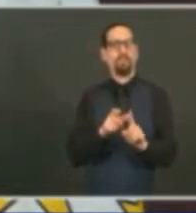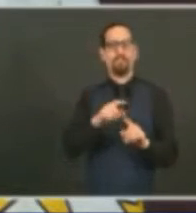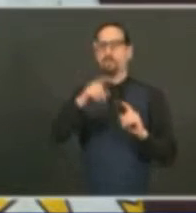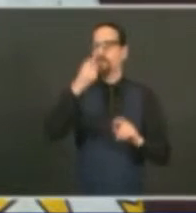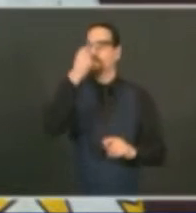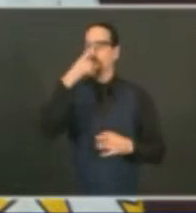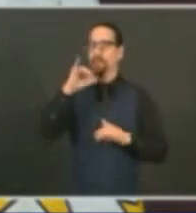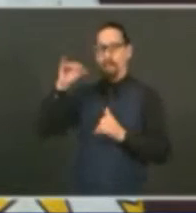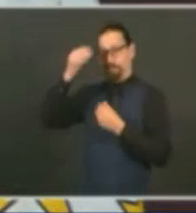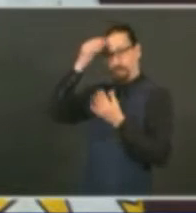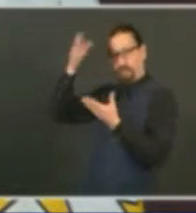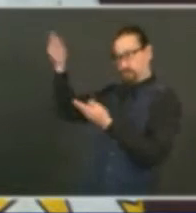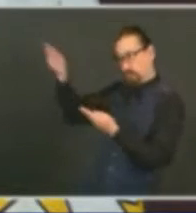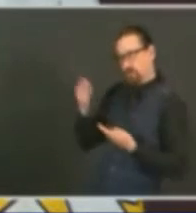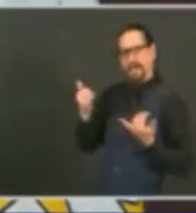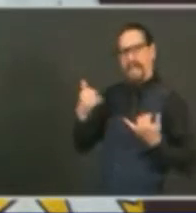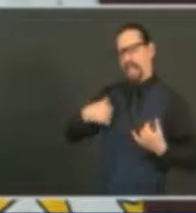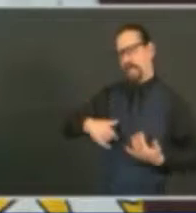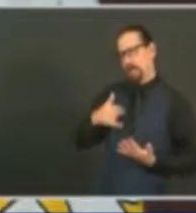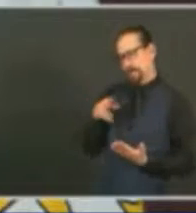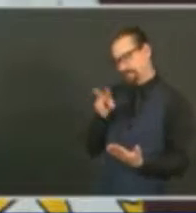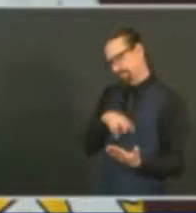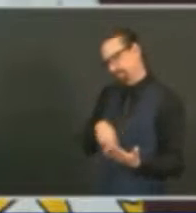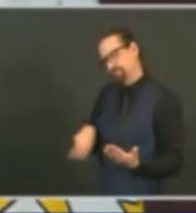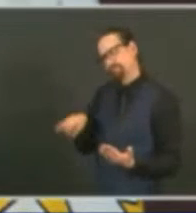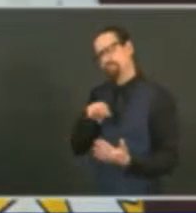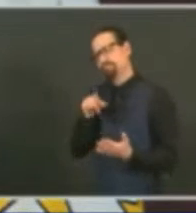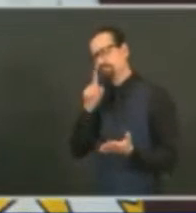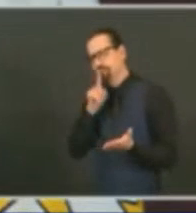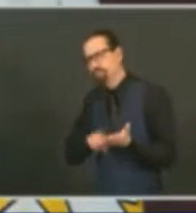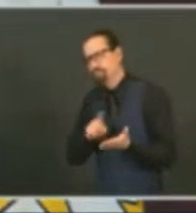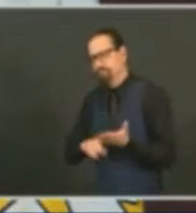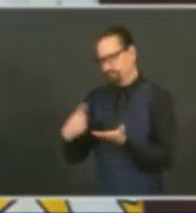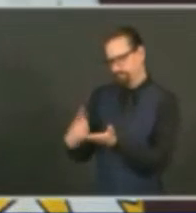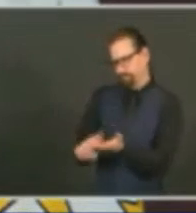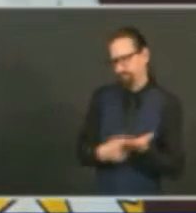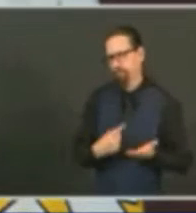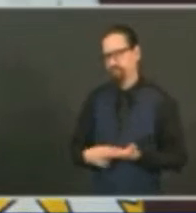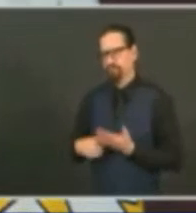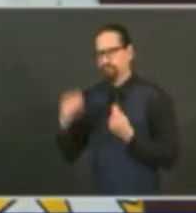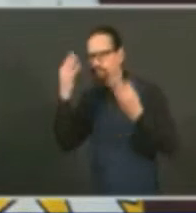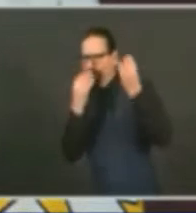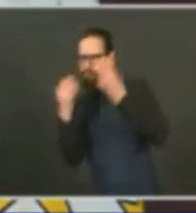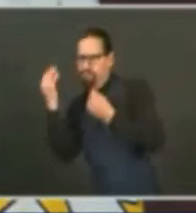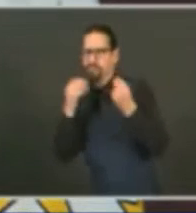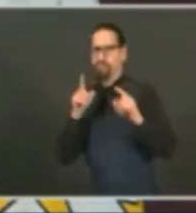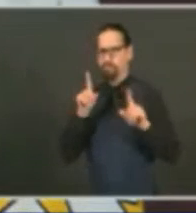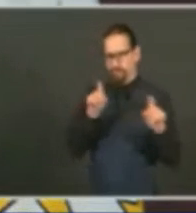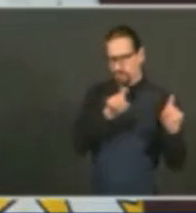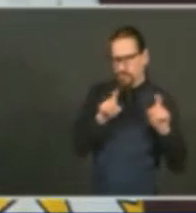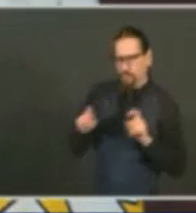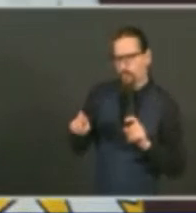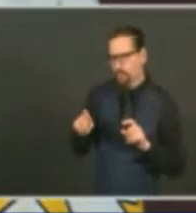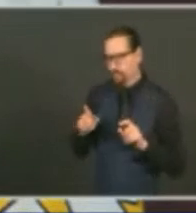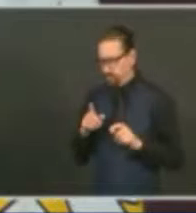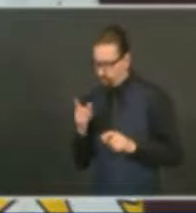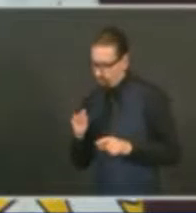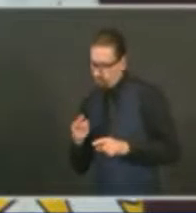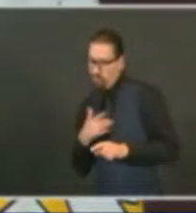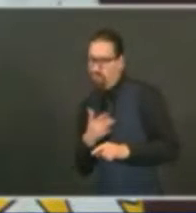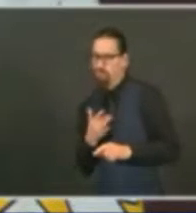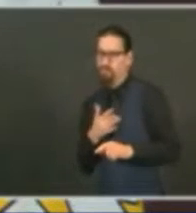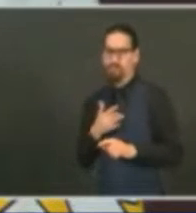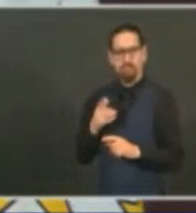been provided from the CDC and are looking to get in front of